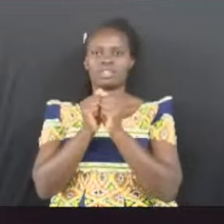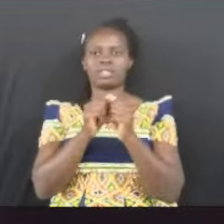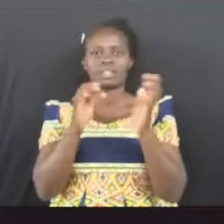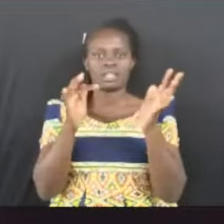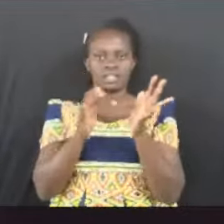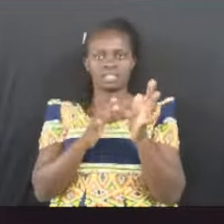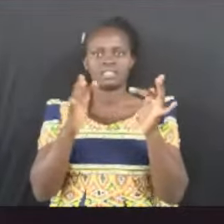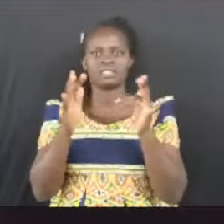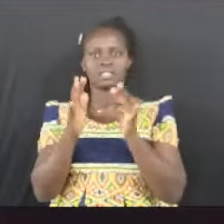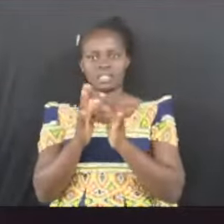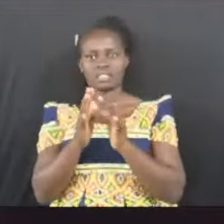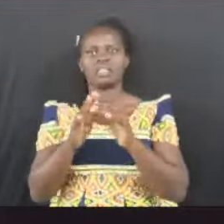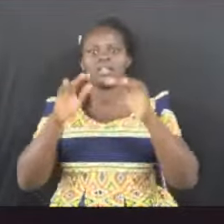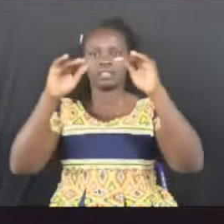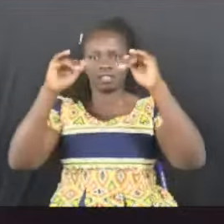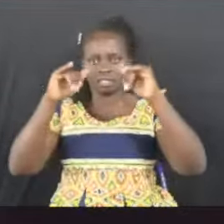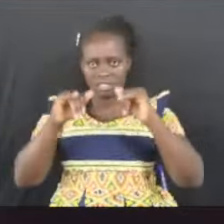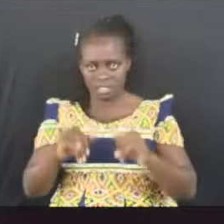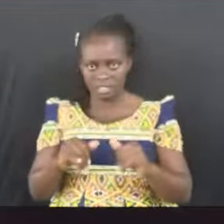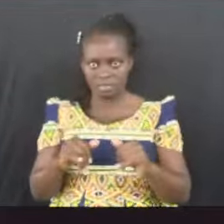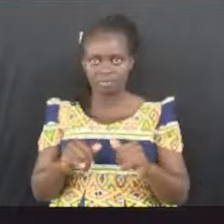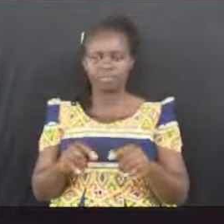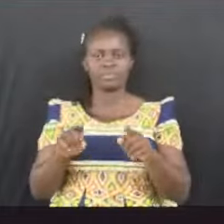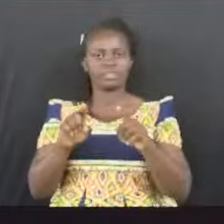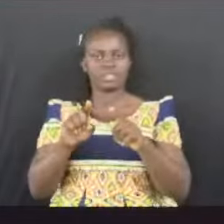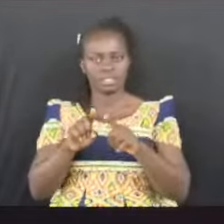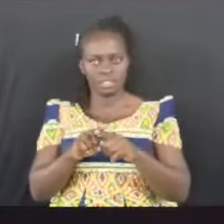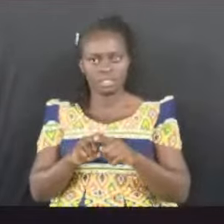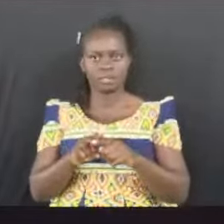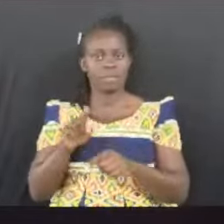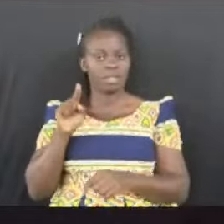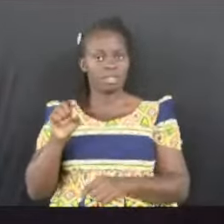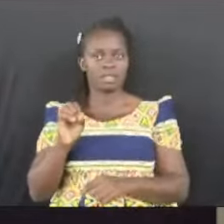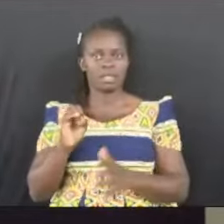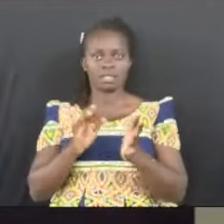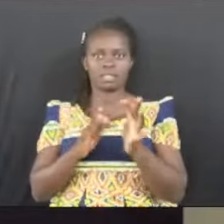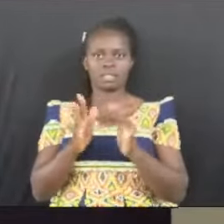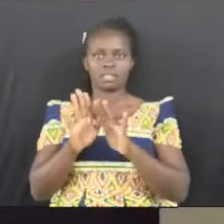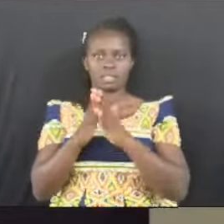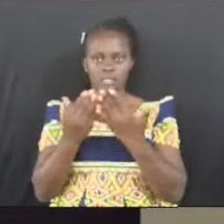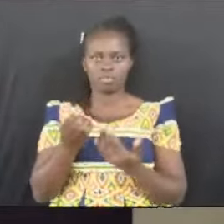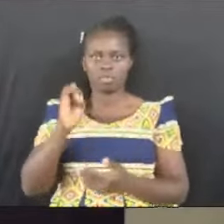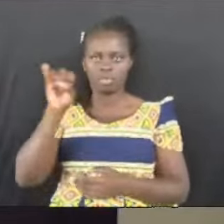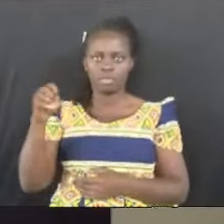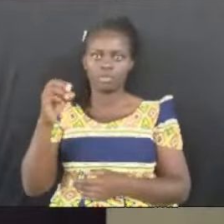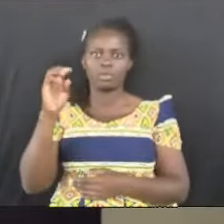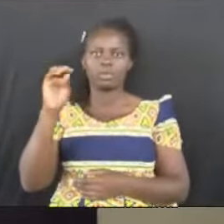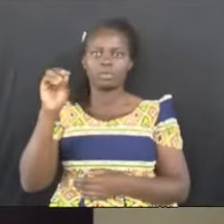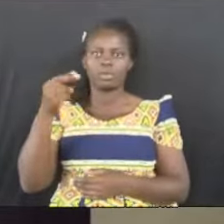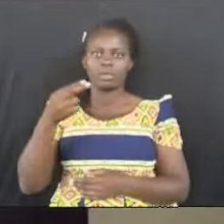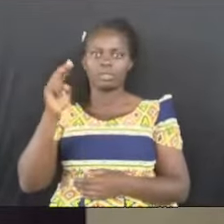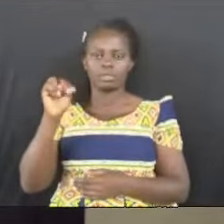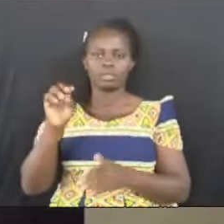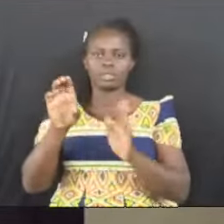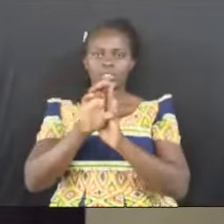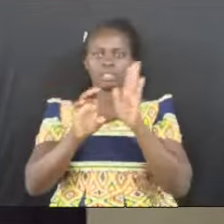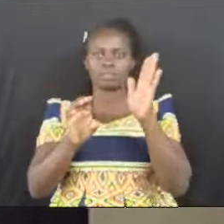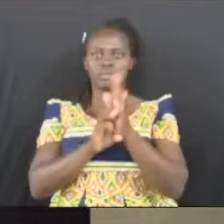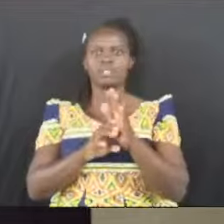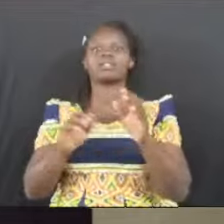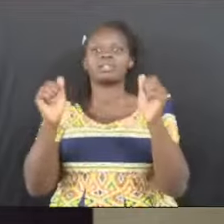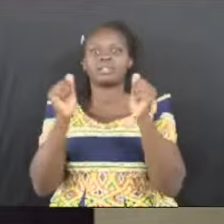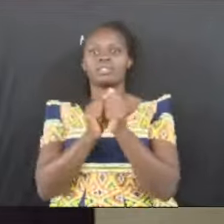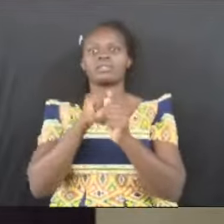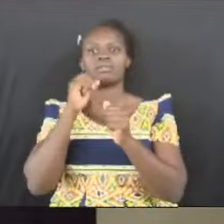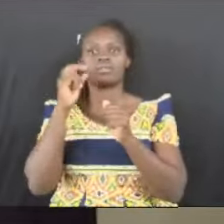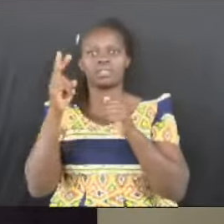John 17 says very clearly, I don't pray that you take them from the